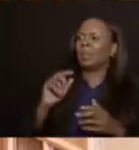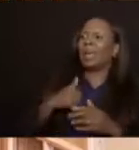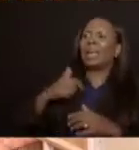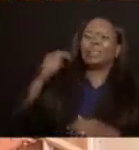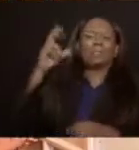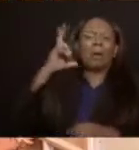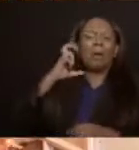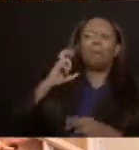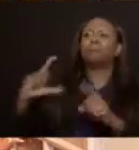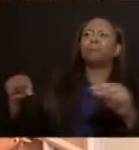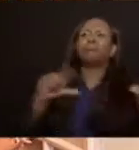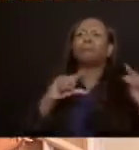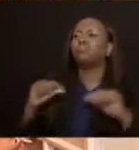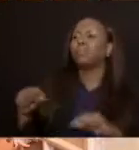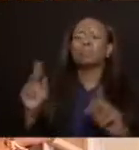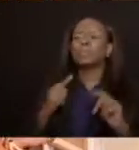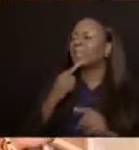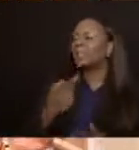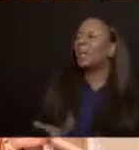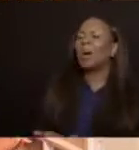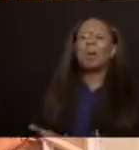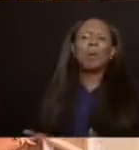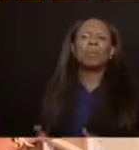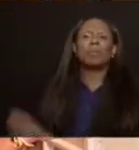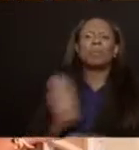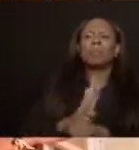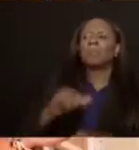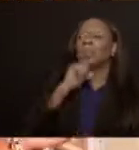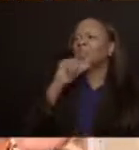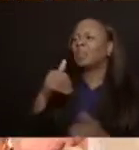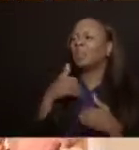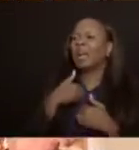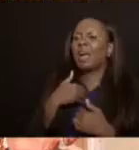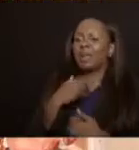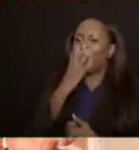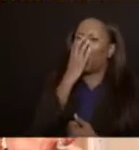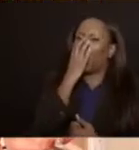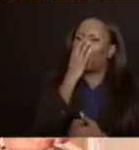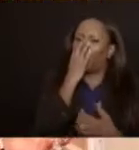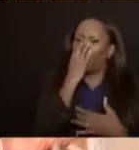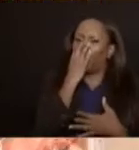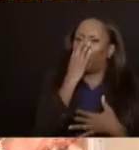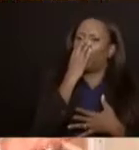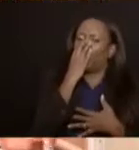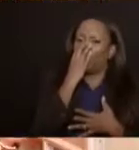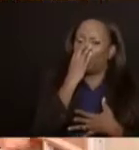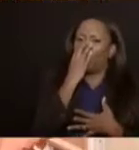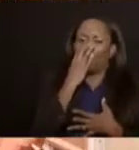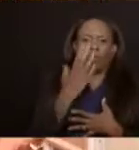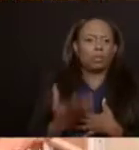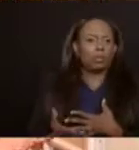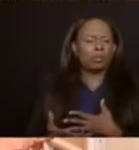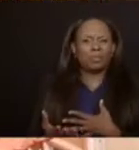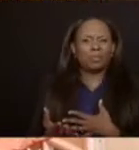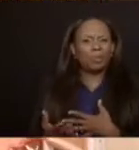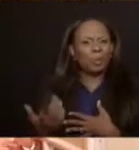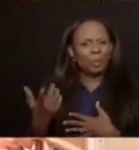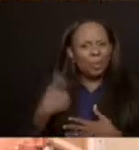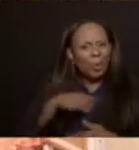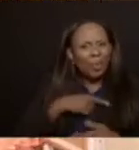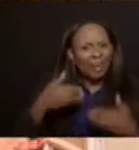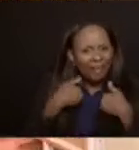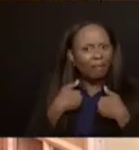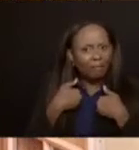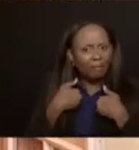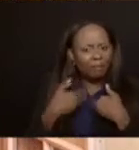and in fact, Minister Bostic, I think, will confirm, we actually have a surplus of ventilators. We may have some other challenges in the system relating